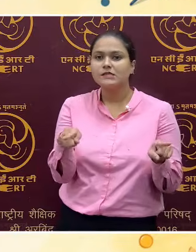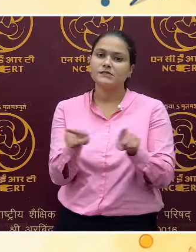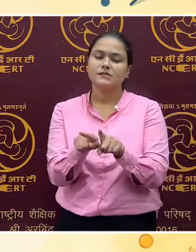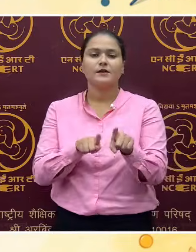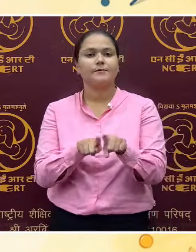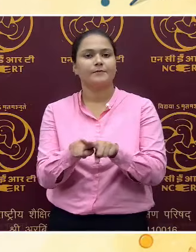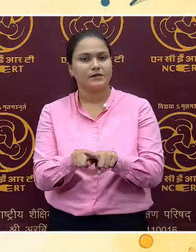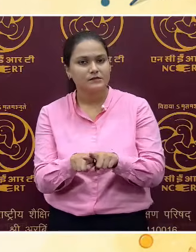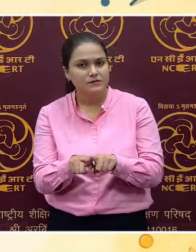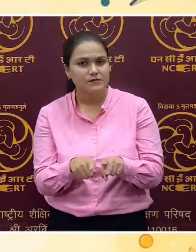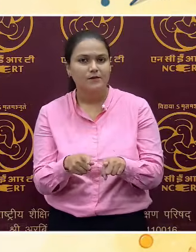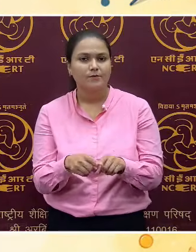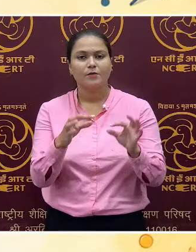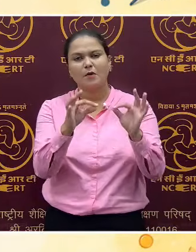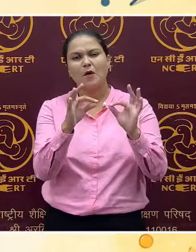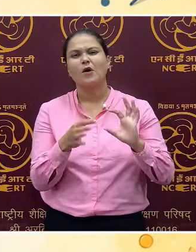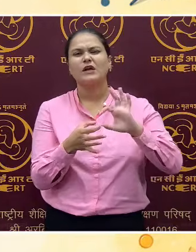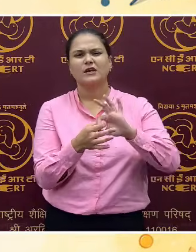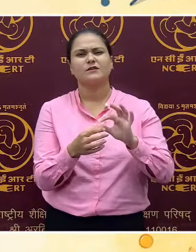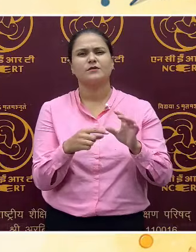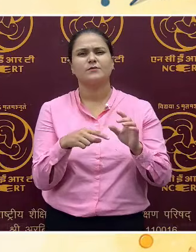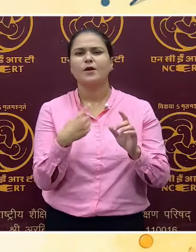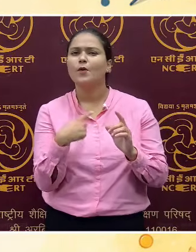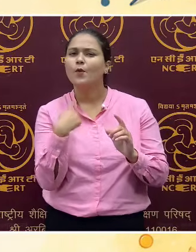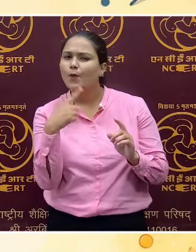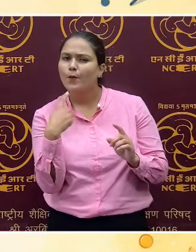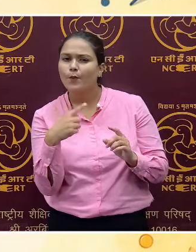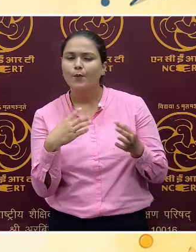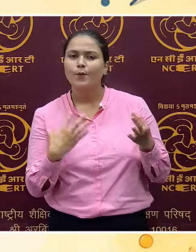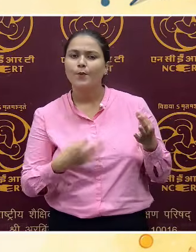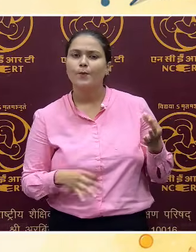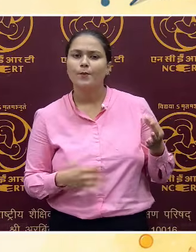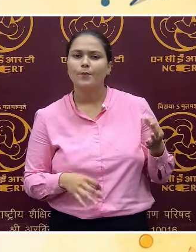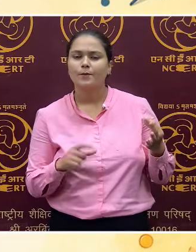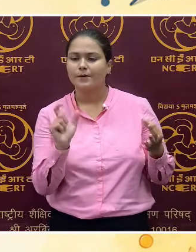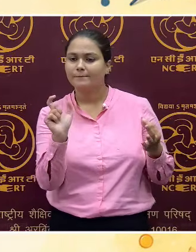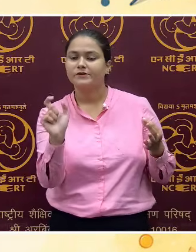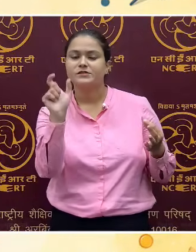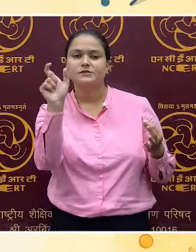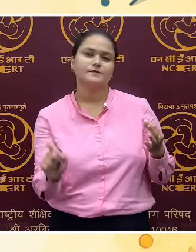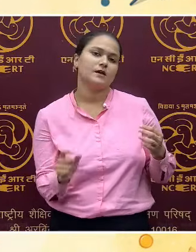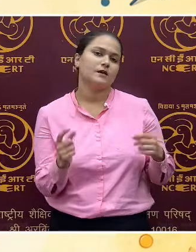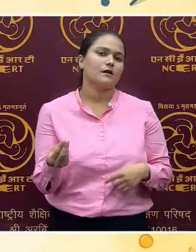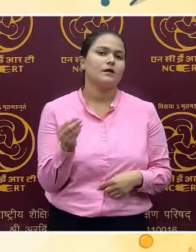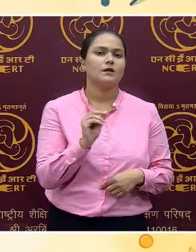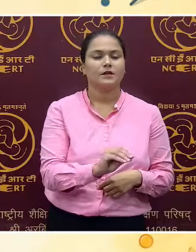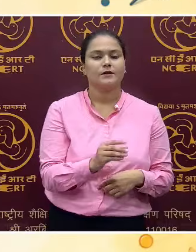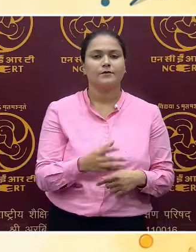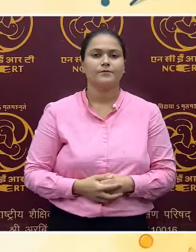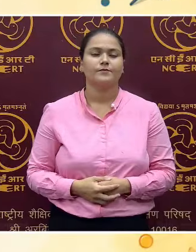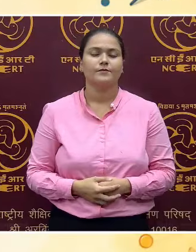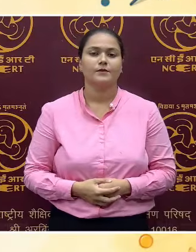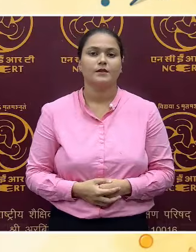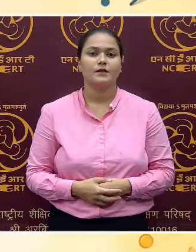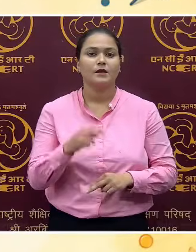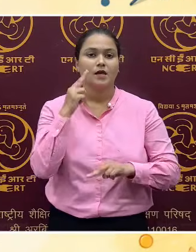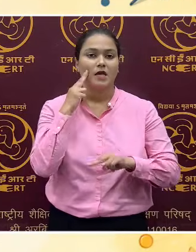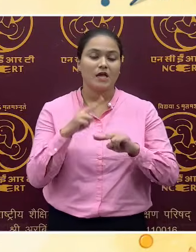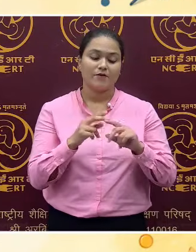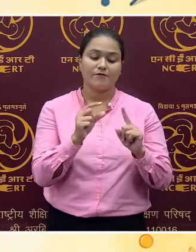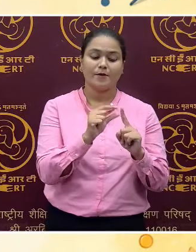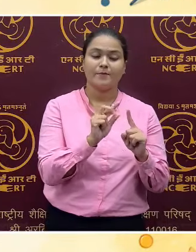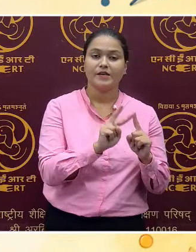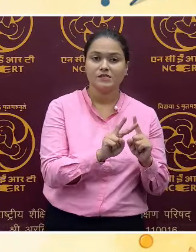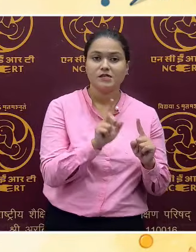Michael played the guitar. Who played the guitar? Michael. If the sentence was in passive voice, the guitar was played by Michael, and